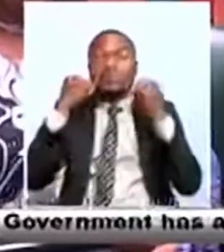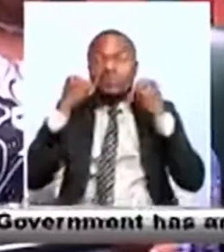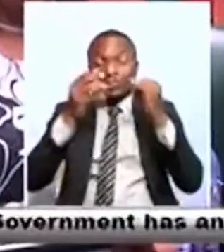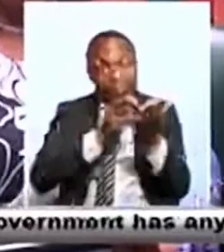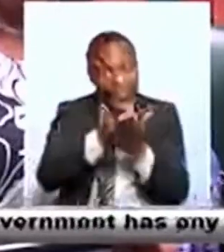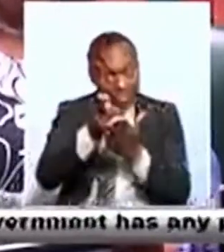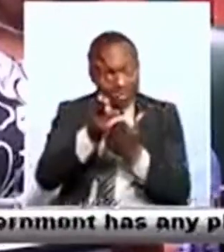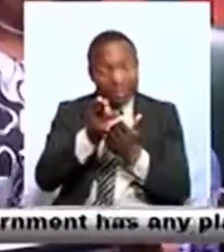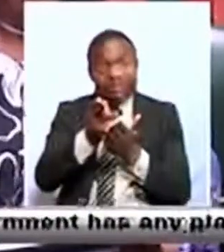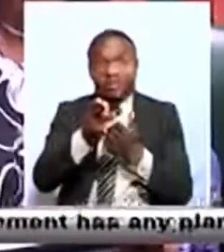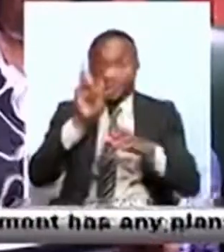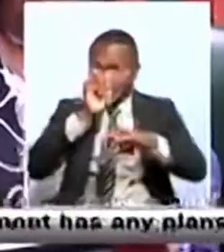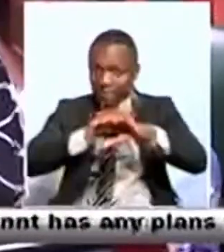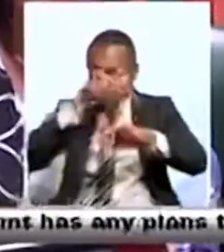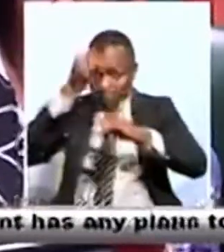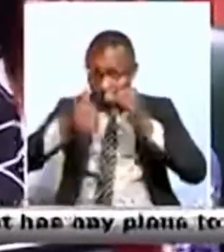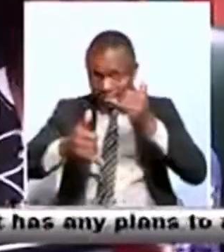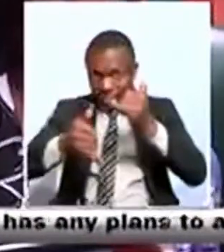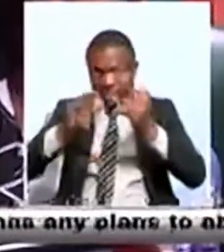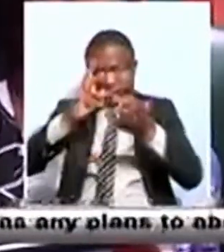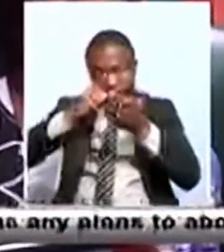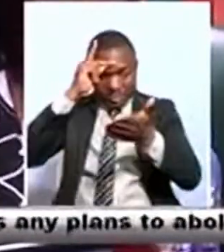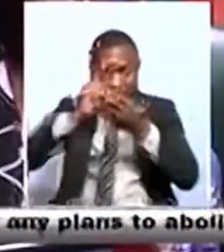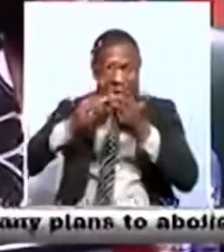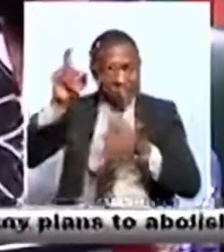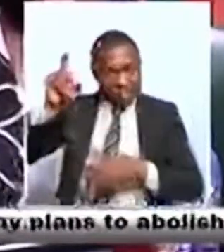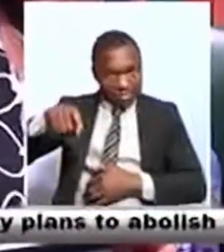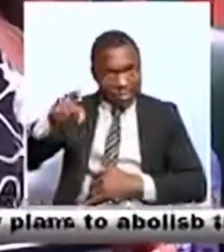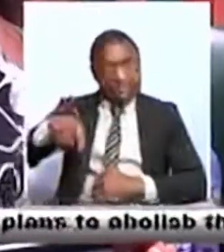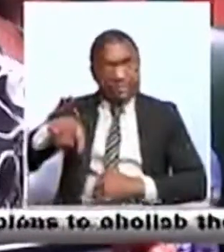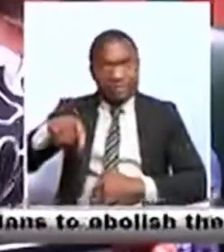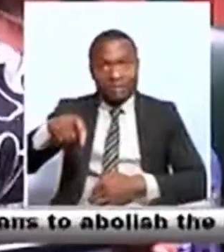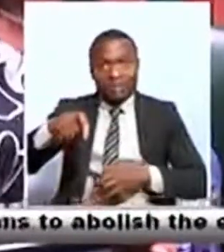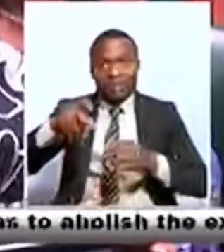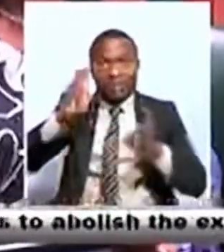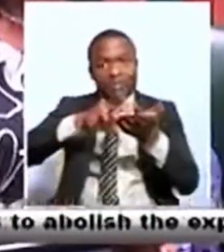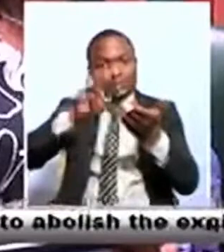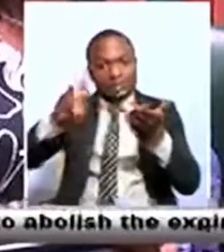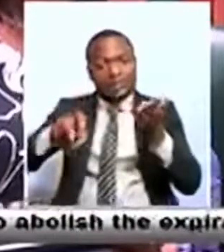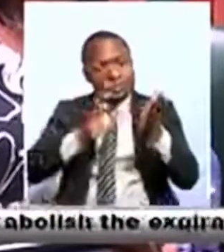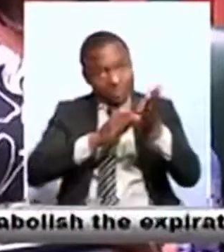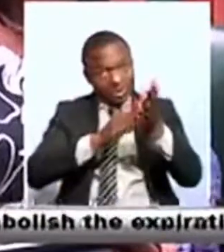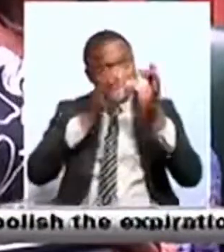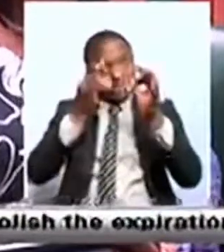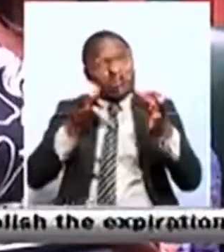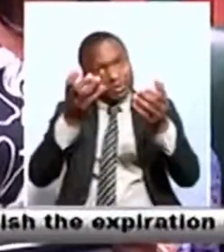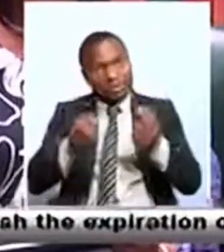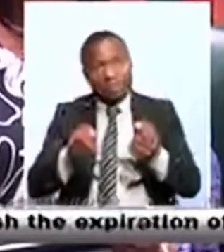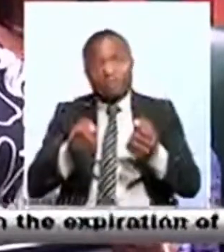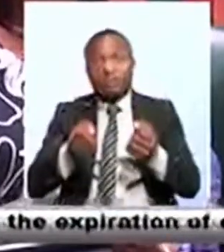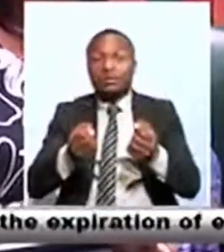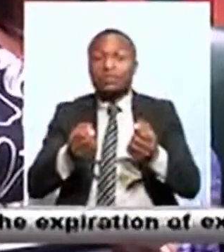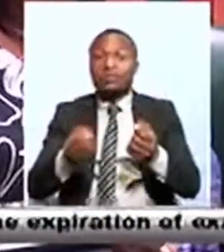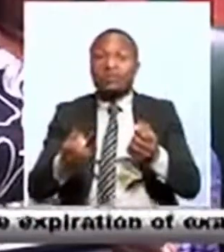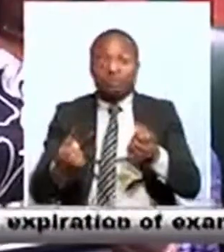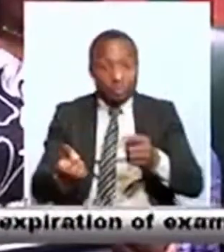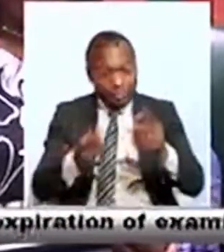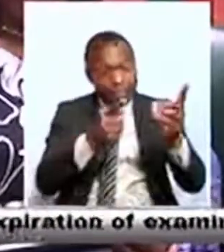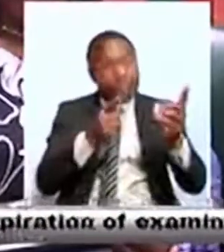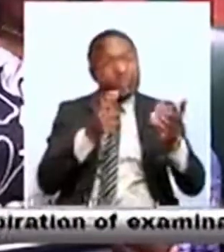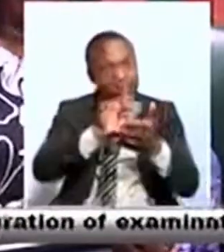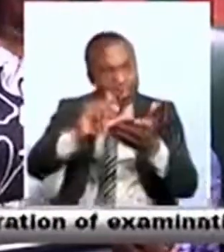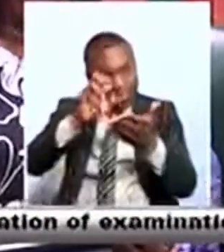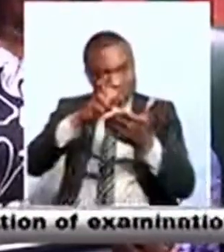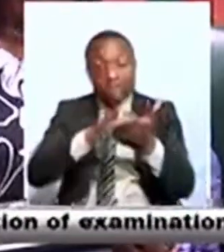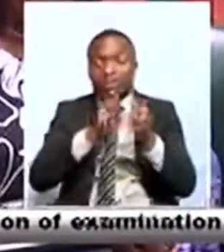point of expiry, the learner is expected to be out of school. If they wish to sit for the examination, they can